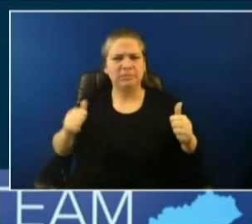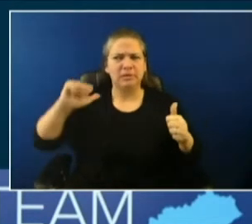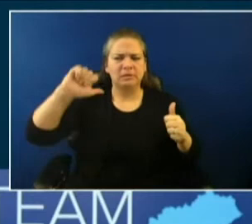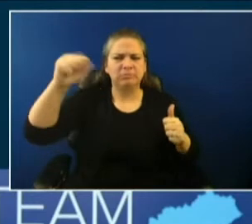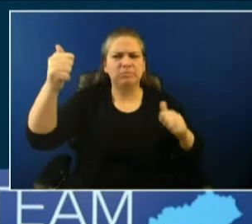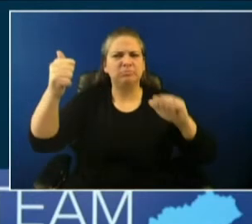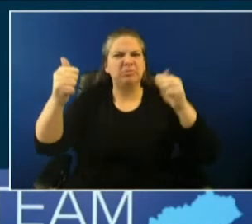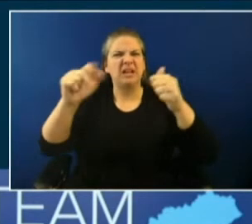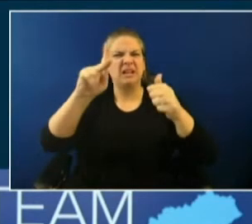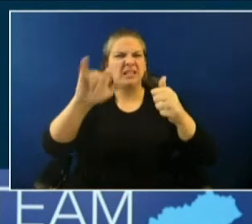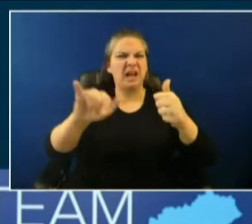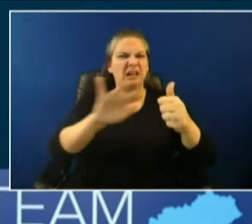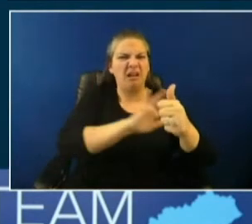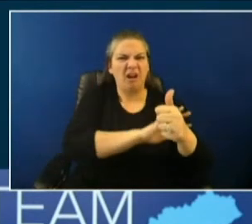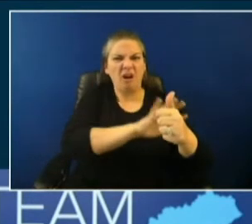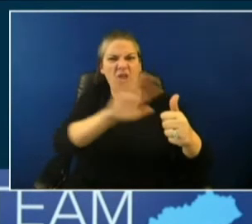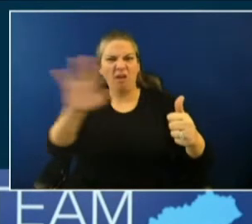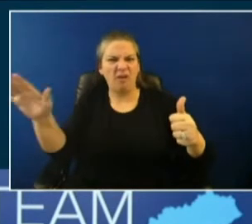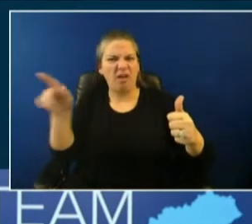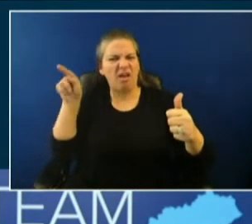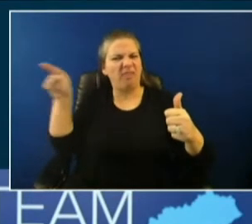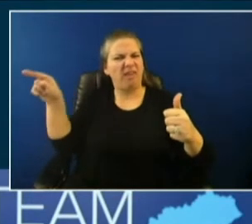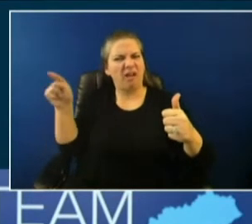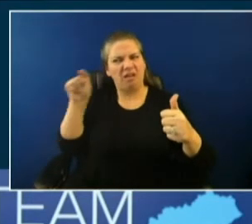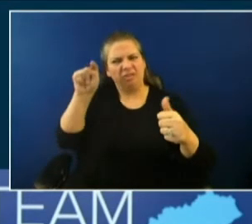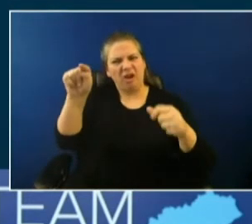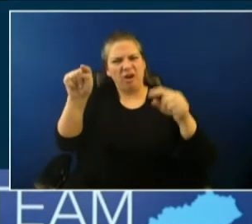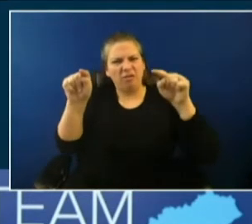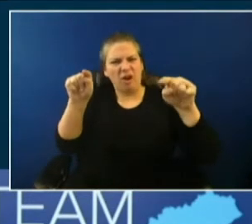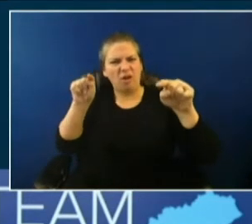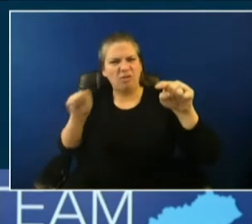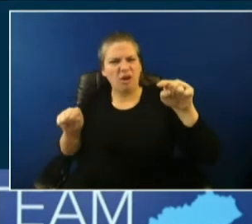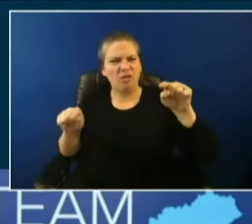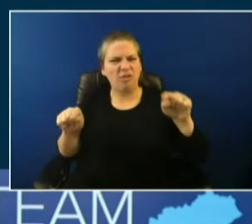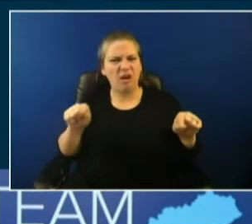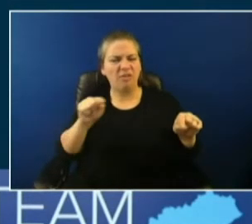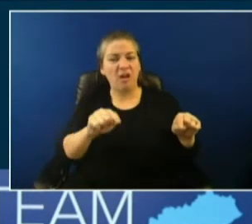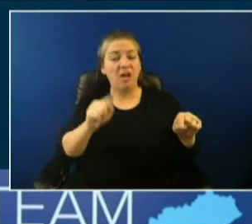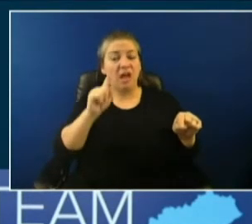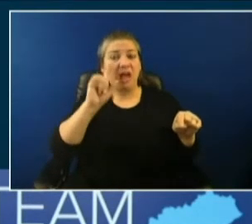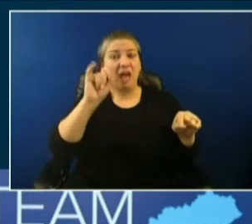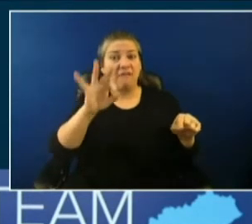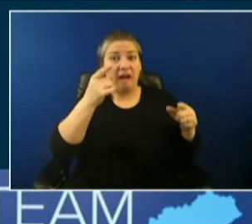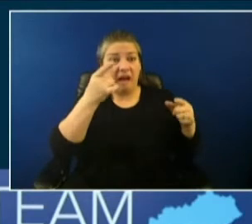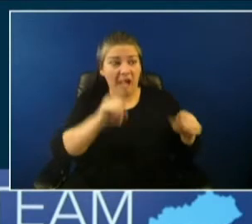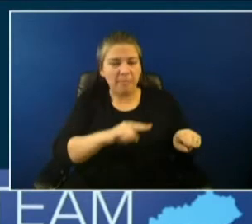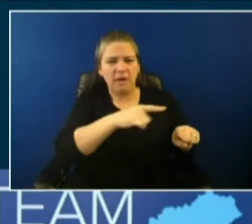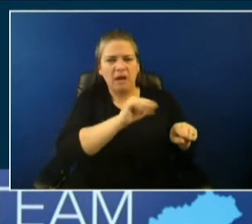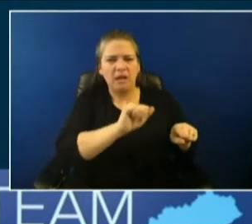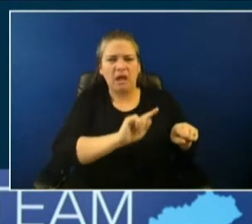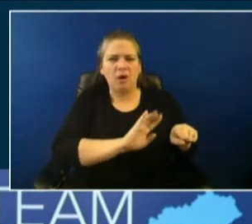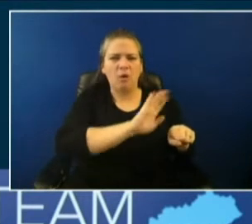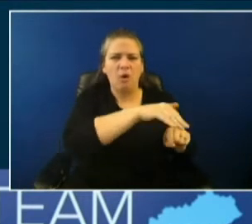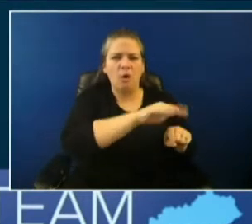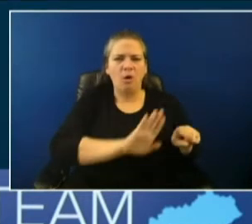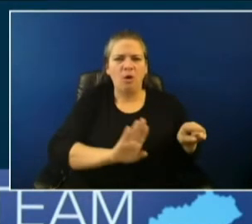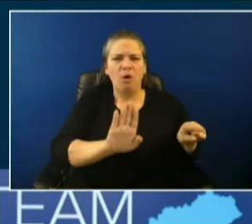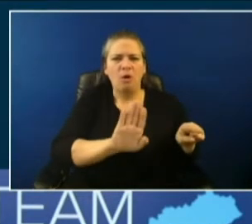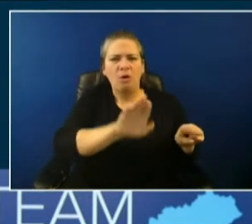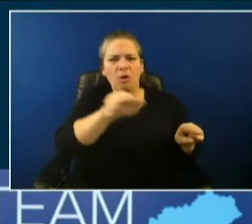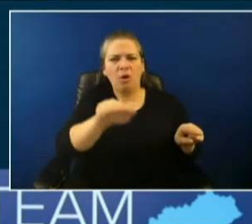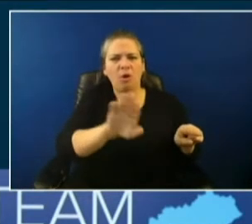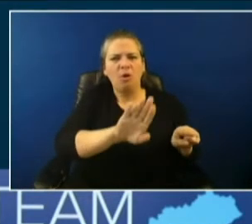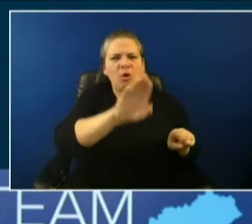Kentucky to respond to events as they are required. So the long and the short of it is the same